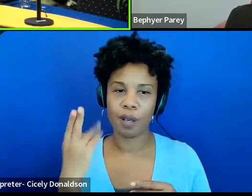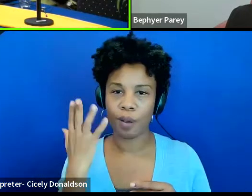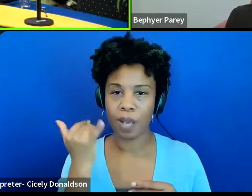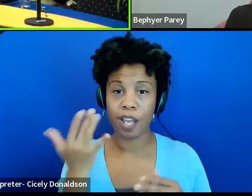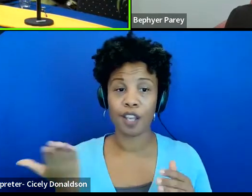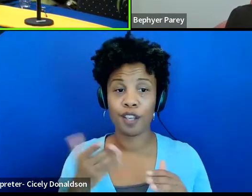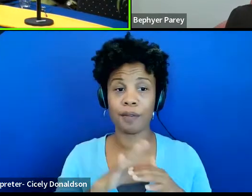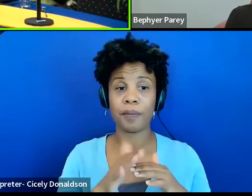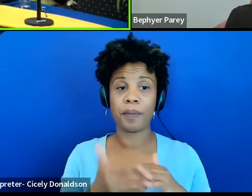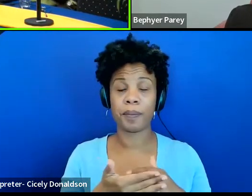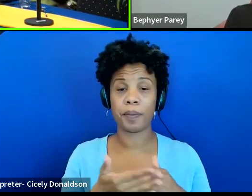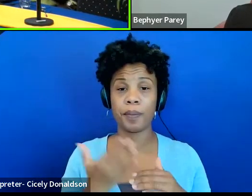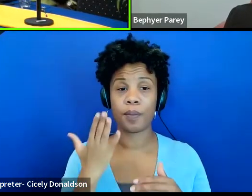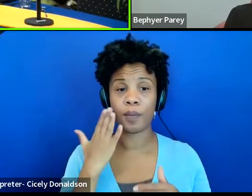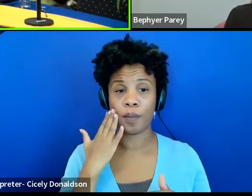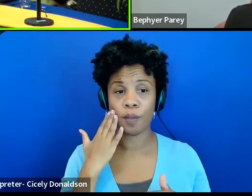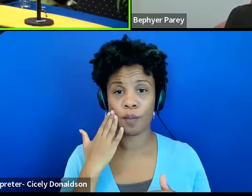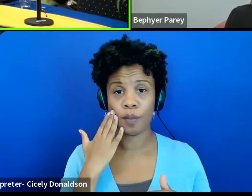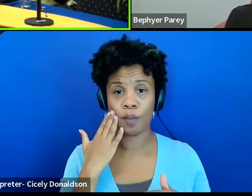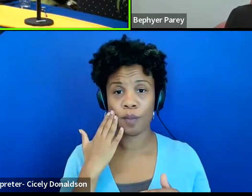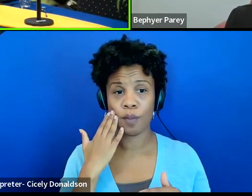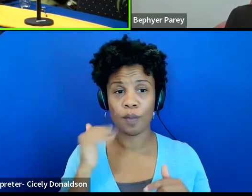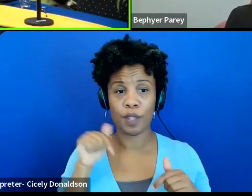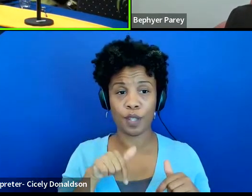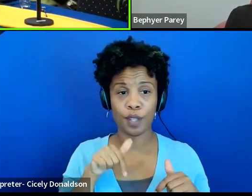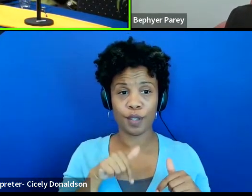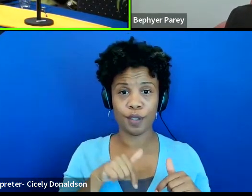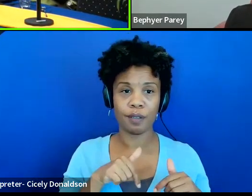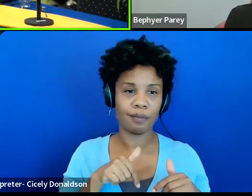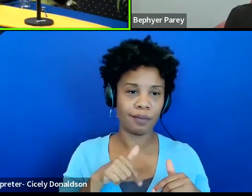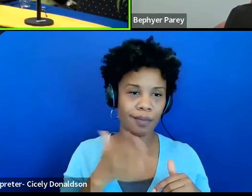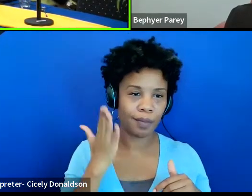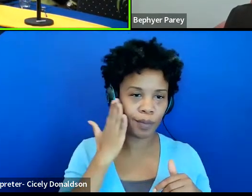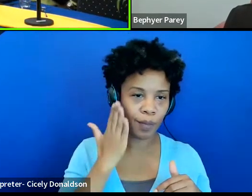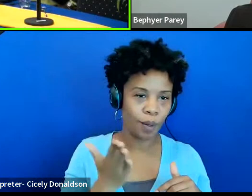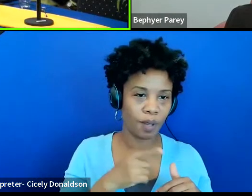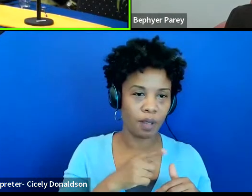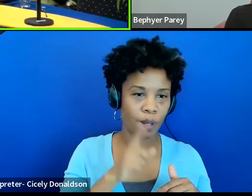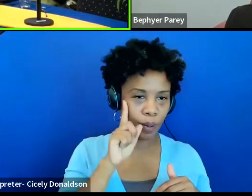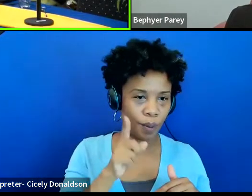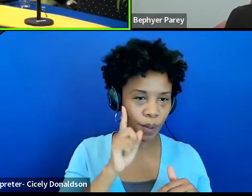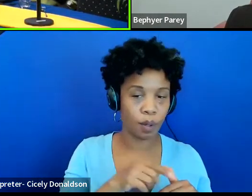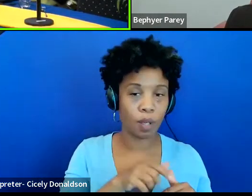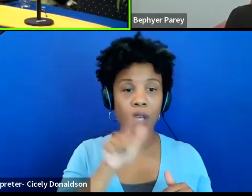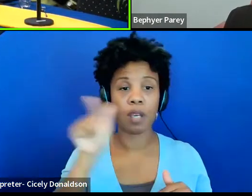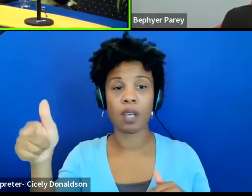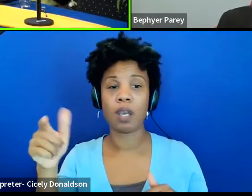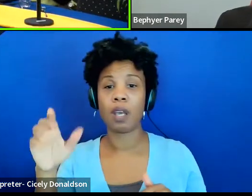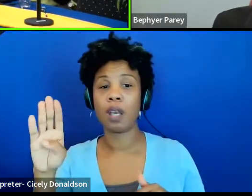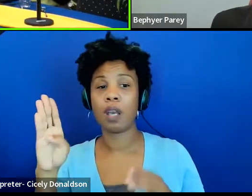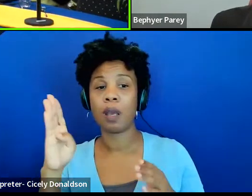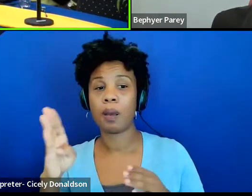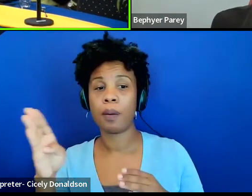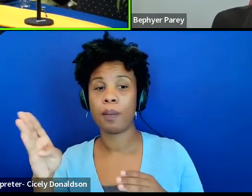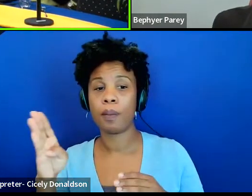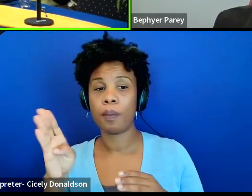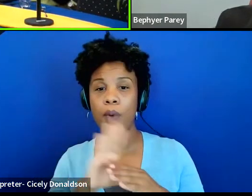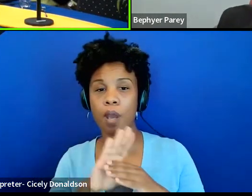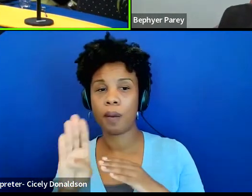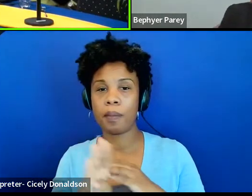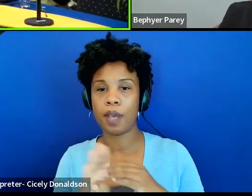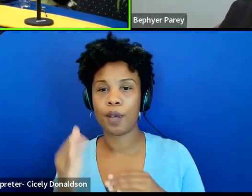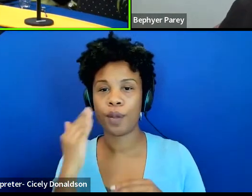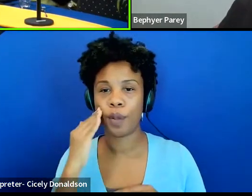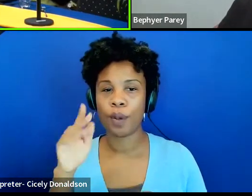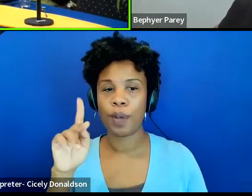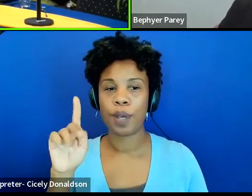can say, you know, in Barbados, how many individuals know of Kerry-Ann Eiffel